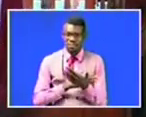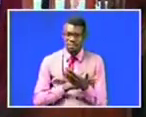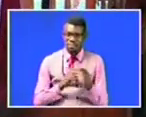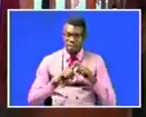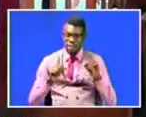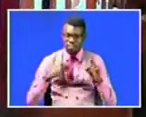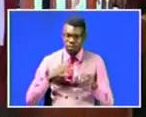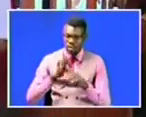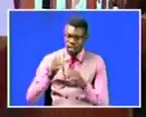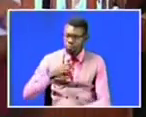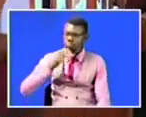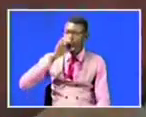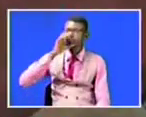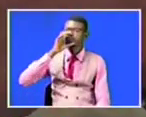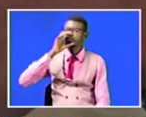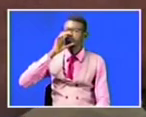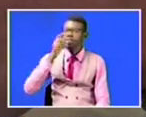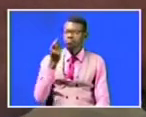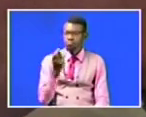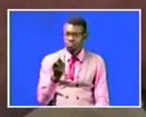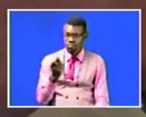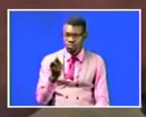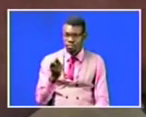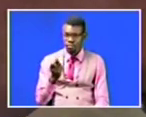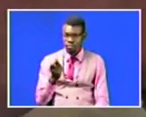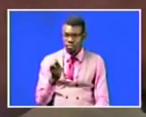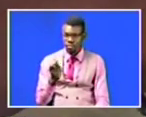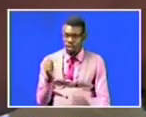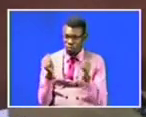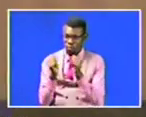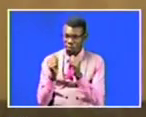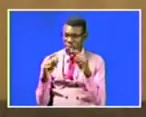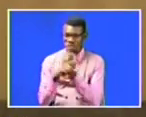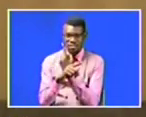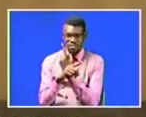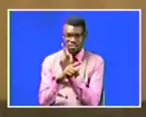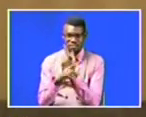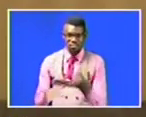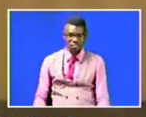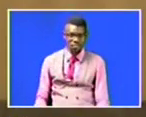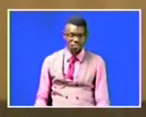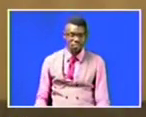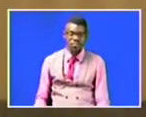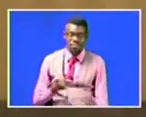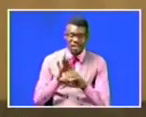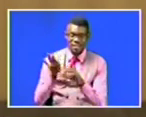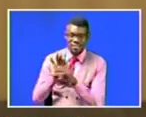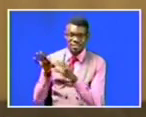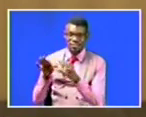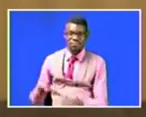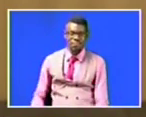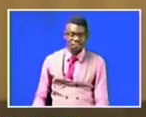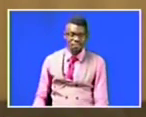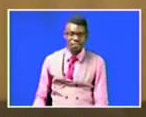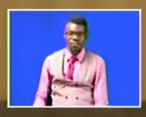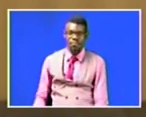less tea at cooler temperatures. When we talk of things like taking tea, of course there is the aspect of lowering